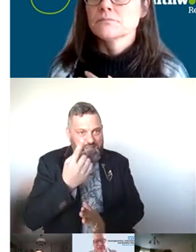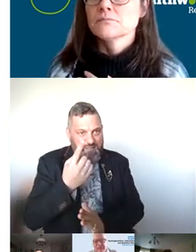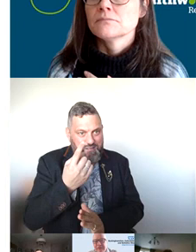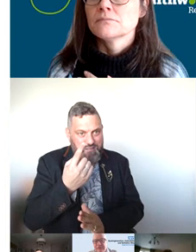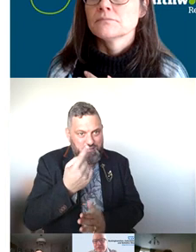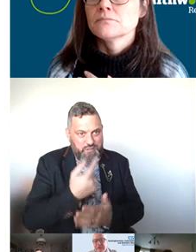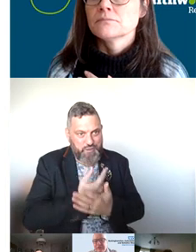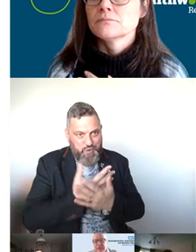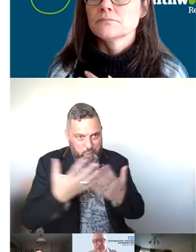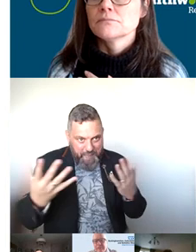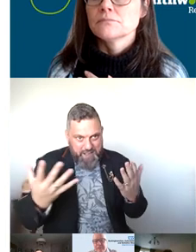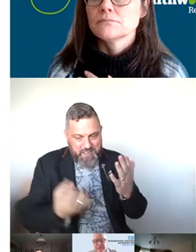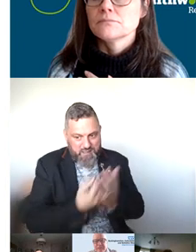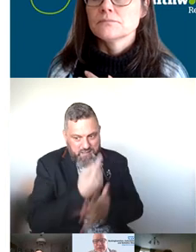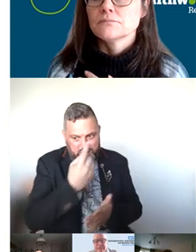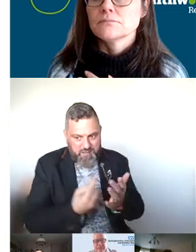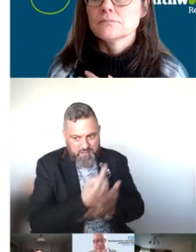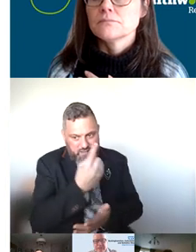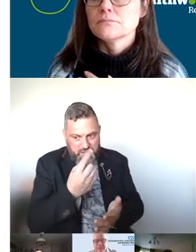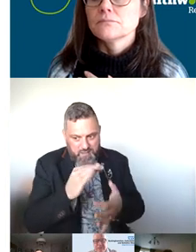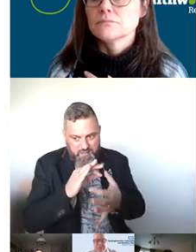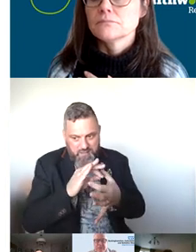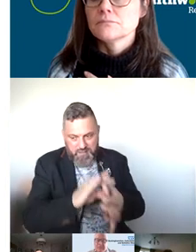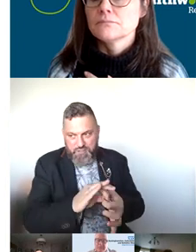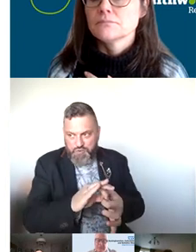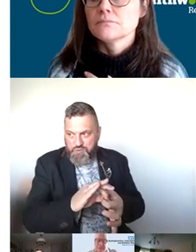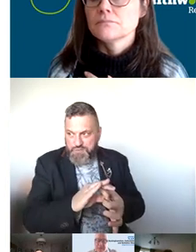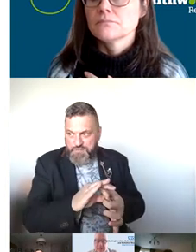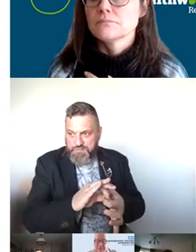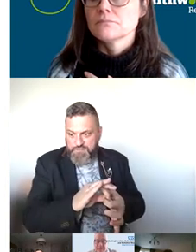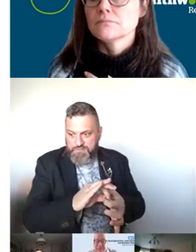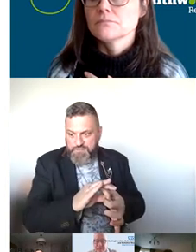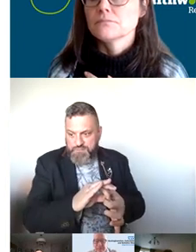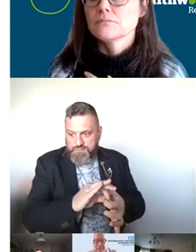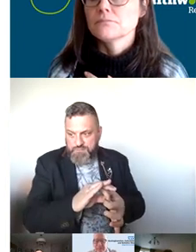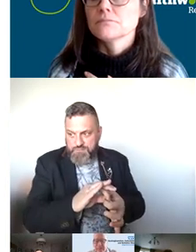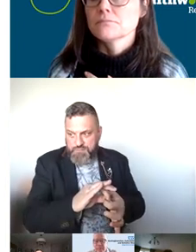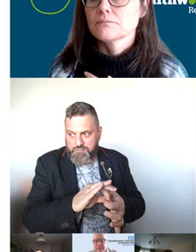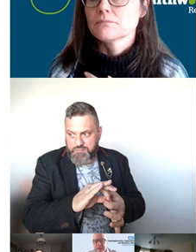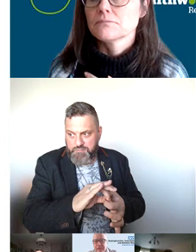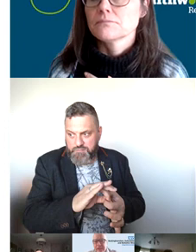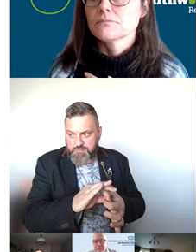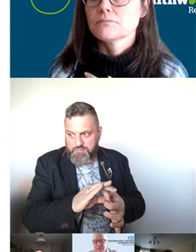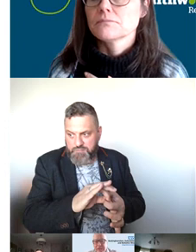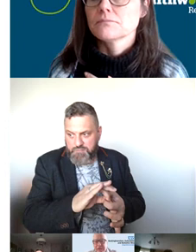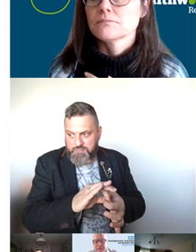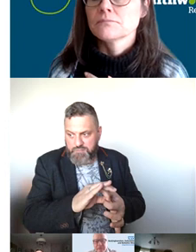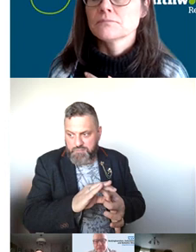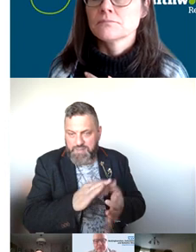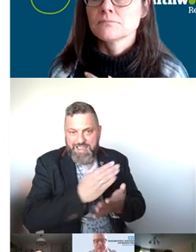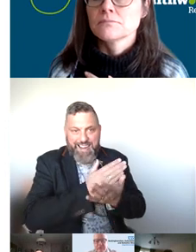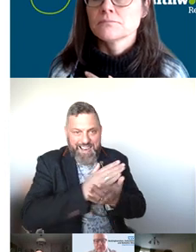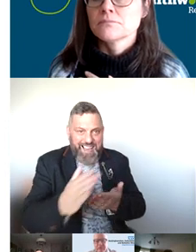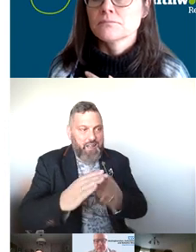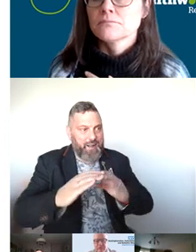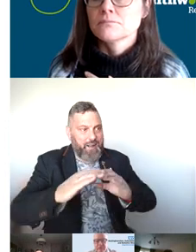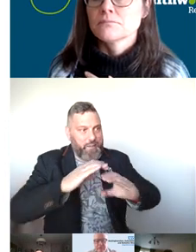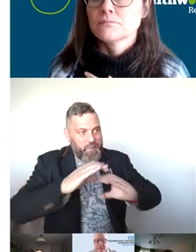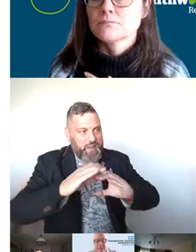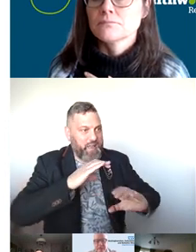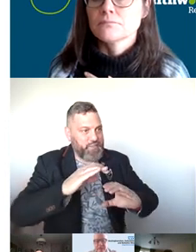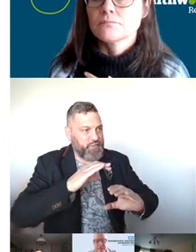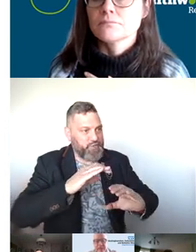those interventions are based around they become effective through clear communications and